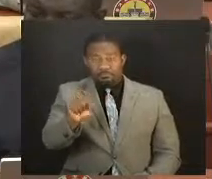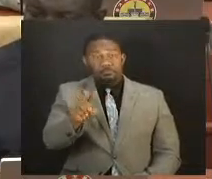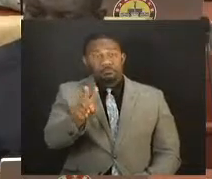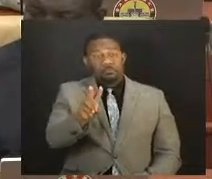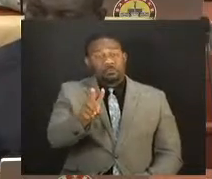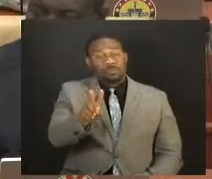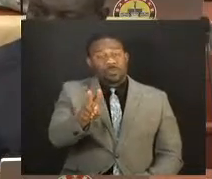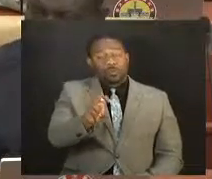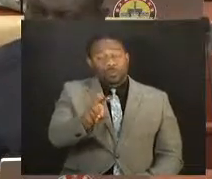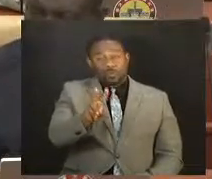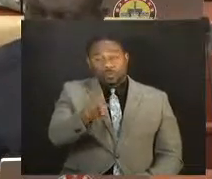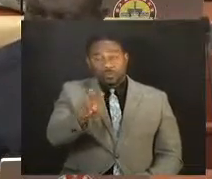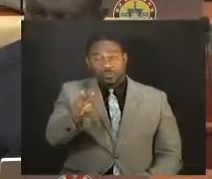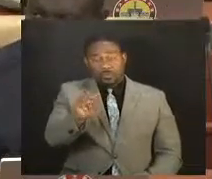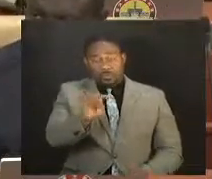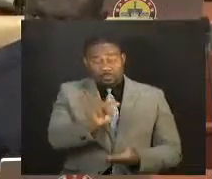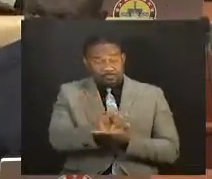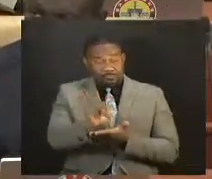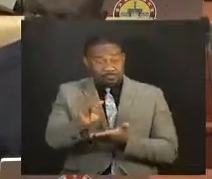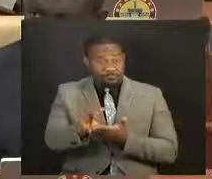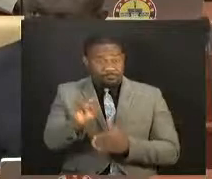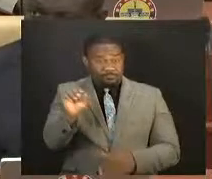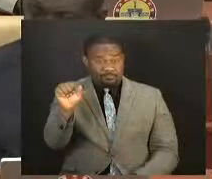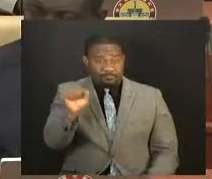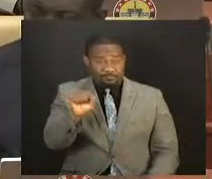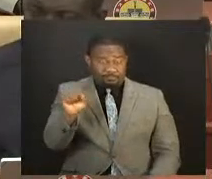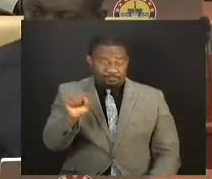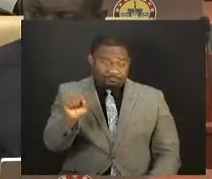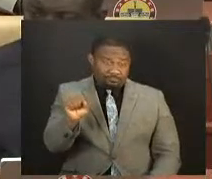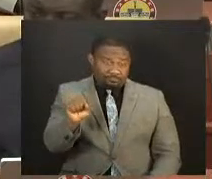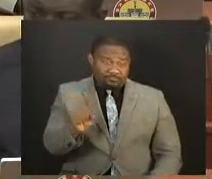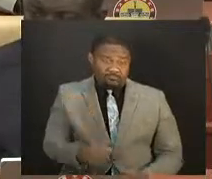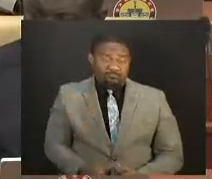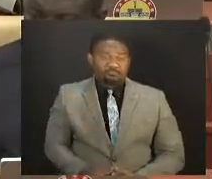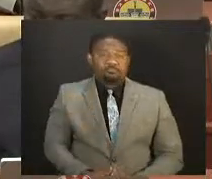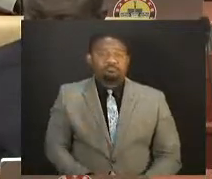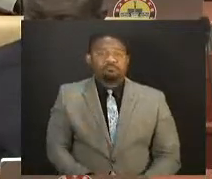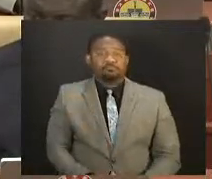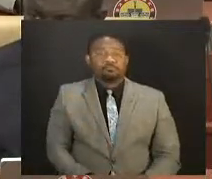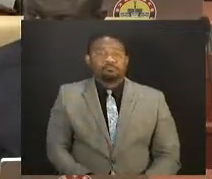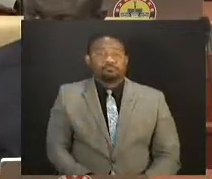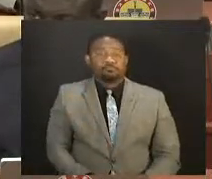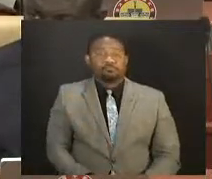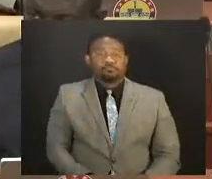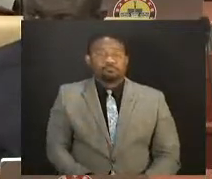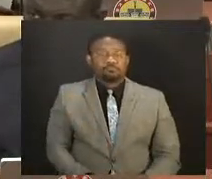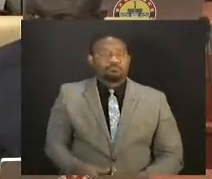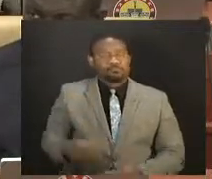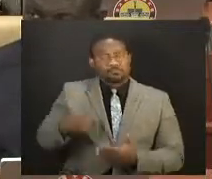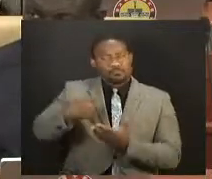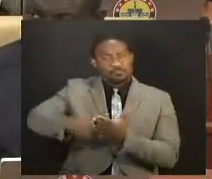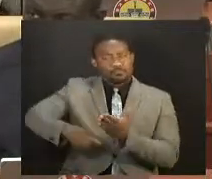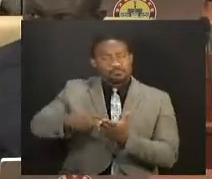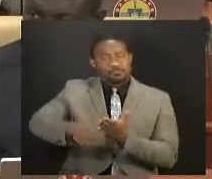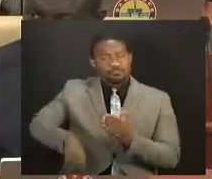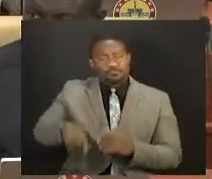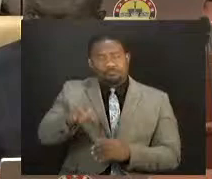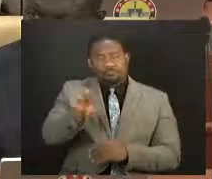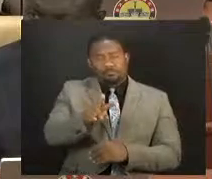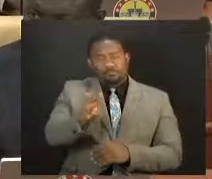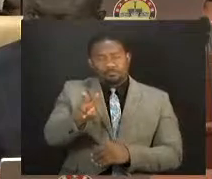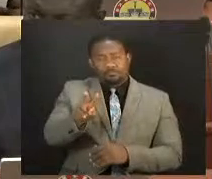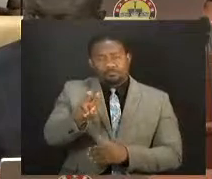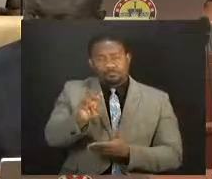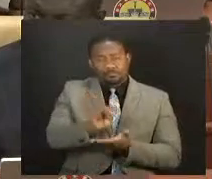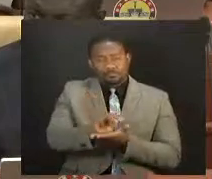per square meter, about 2,068. They also quoted a tax element of $42 million.